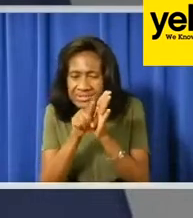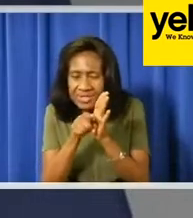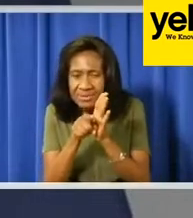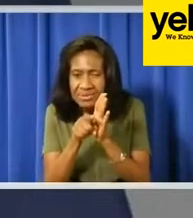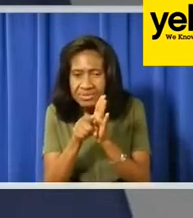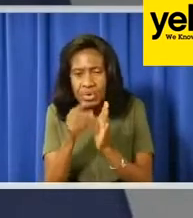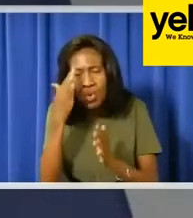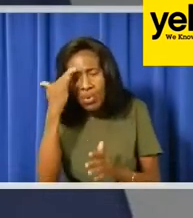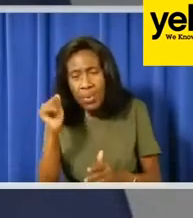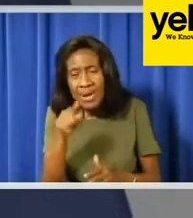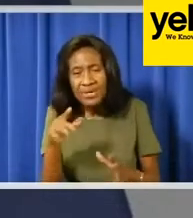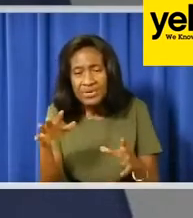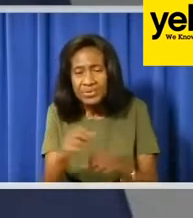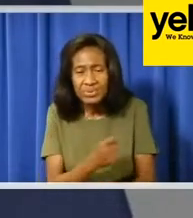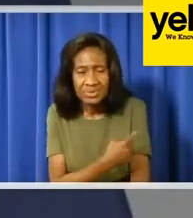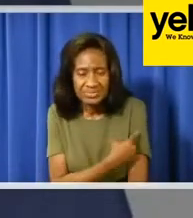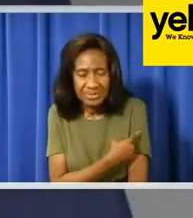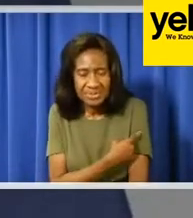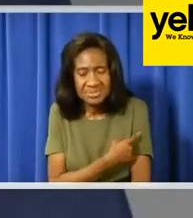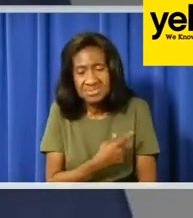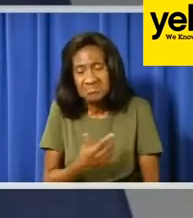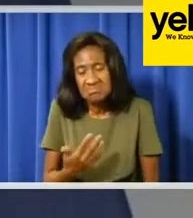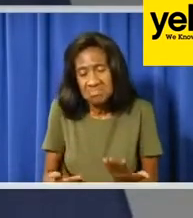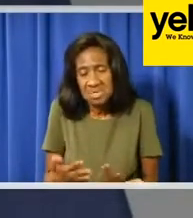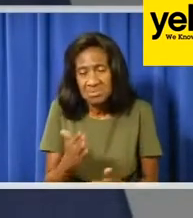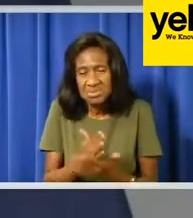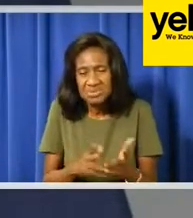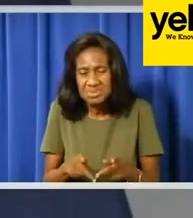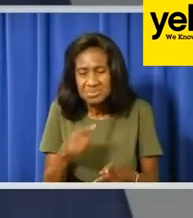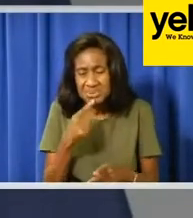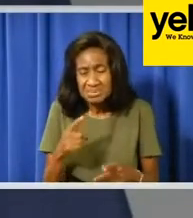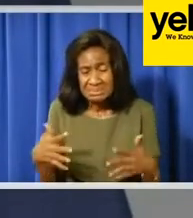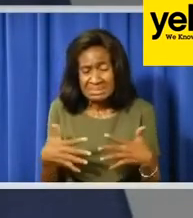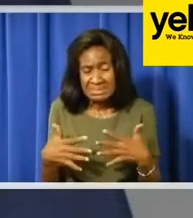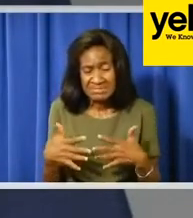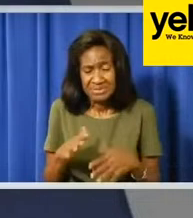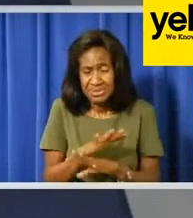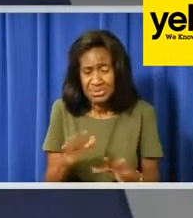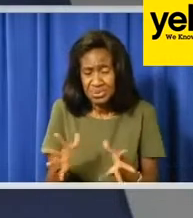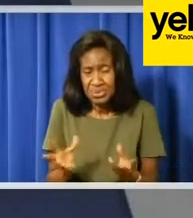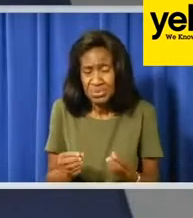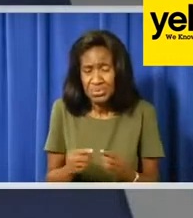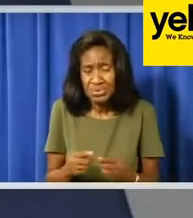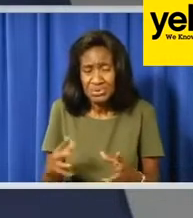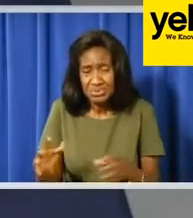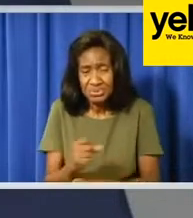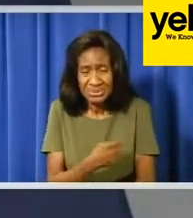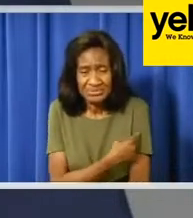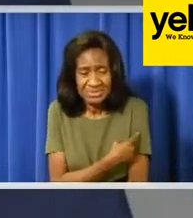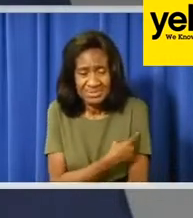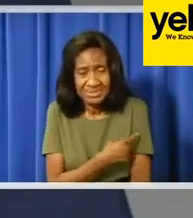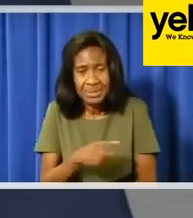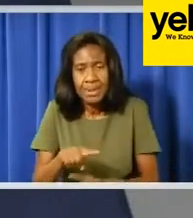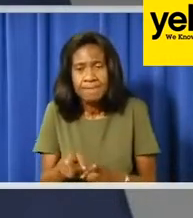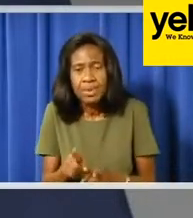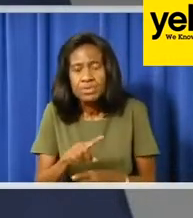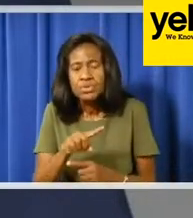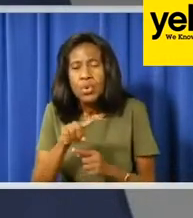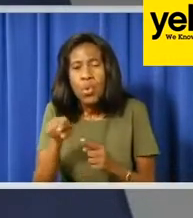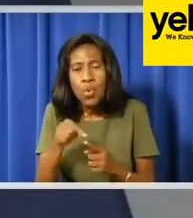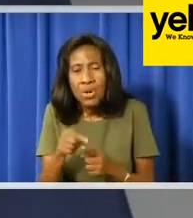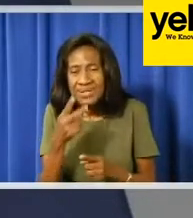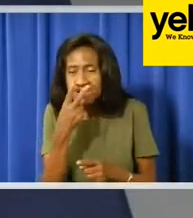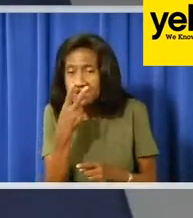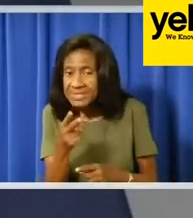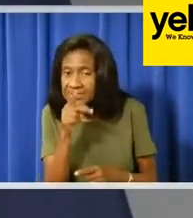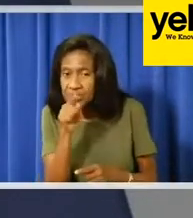with it privately and scared and don't know what to do, may see it and said, you know what, this is somebody I love, somebody I respect, and your words might be the encouraging